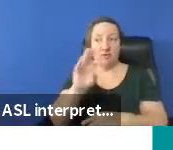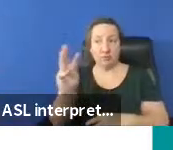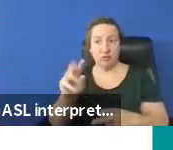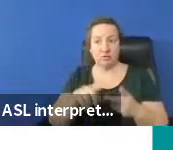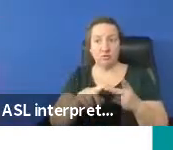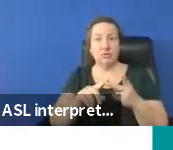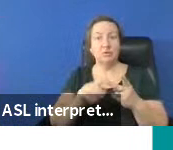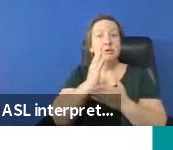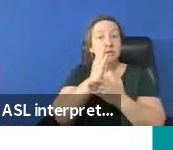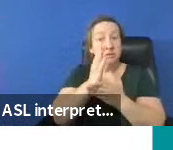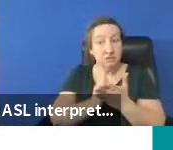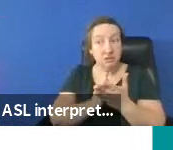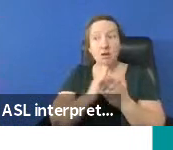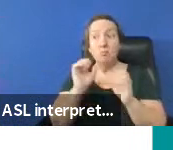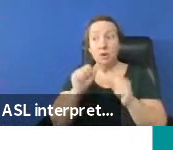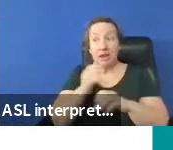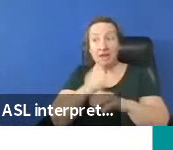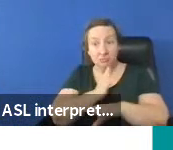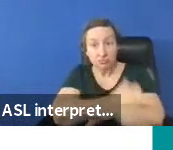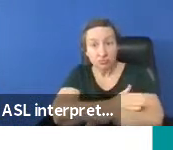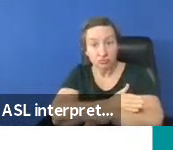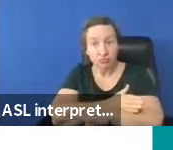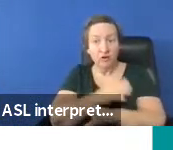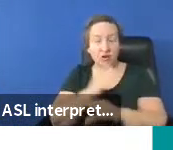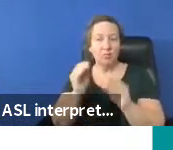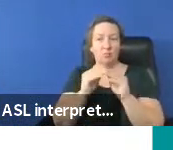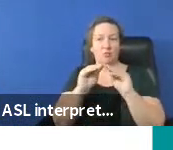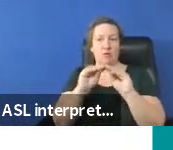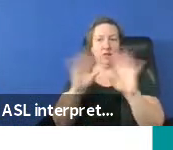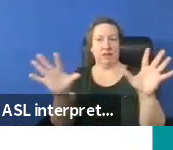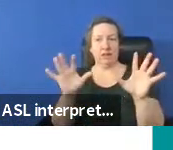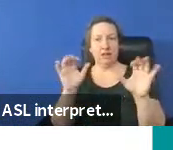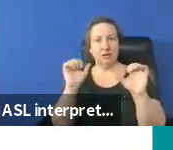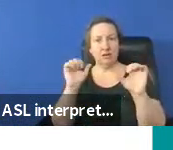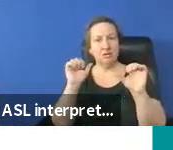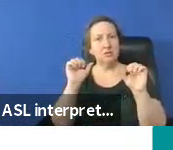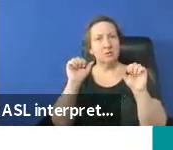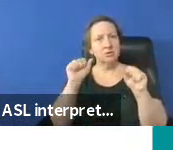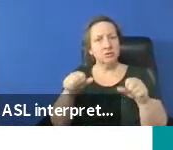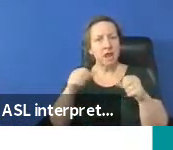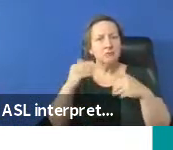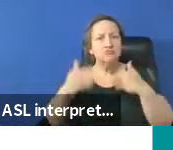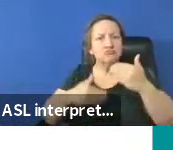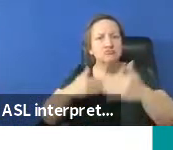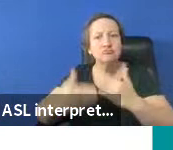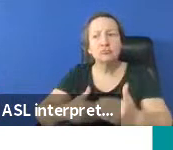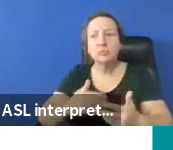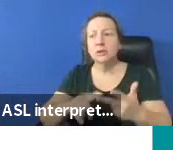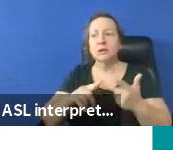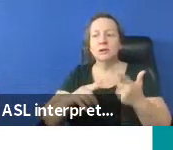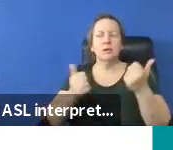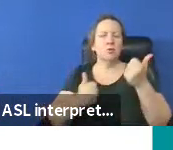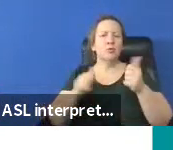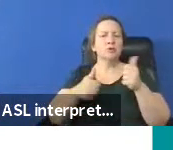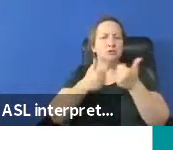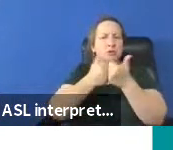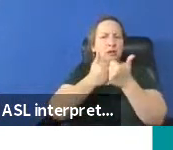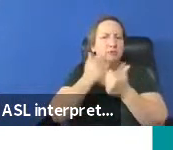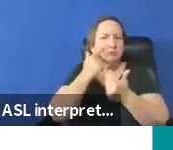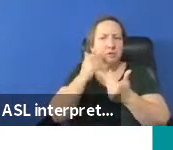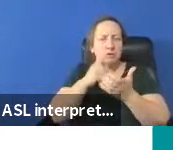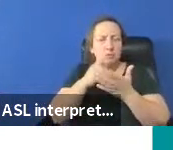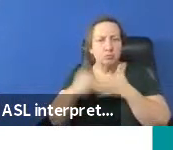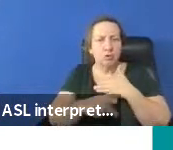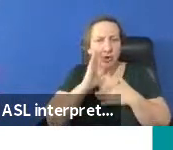elements that could be improved to make them more clear or actionable? And what challenges do you anticipate the program having